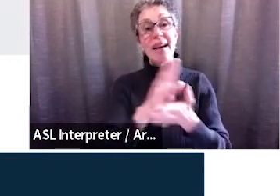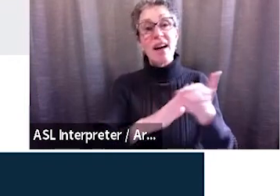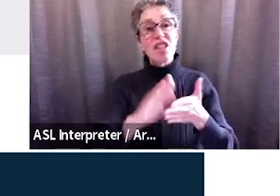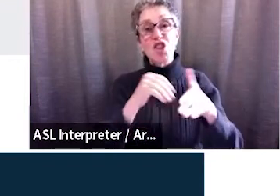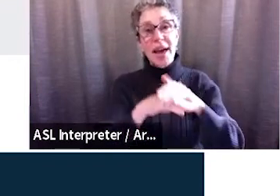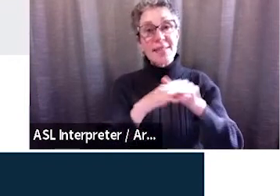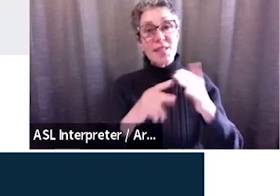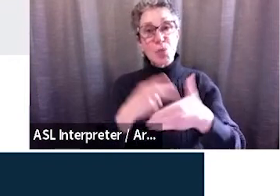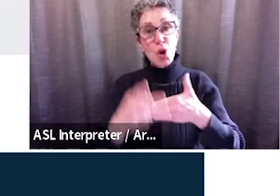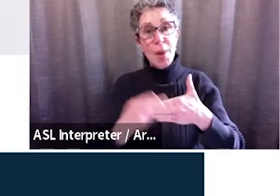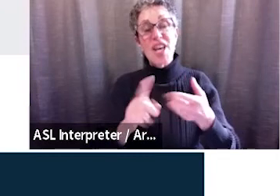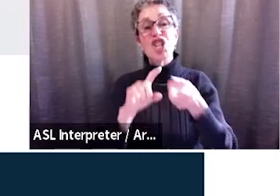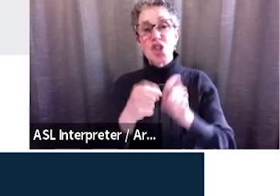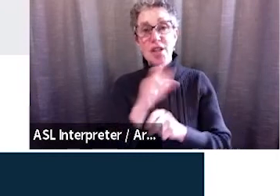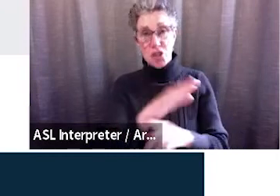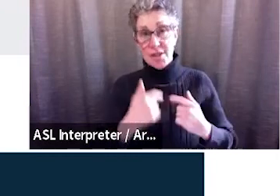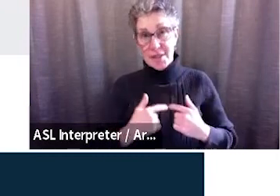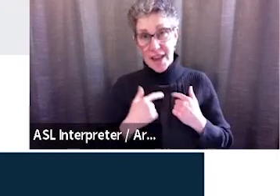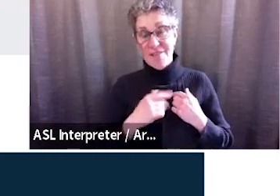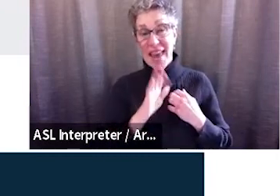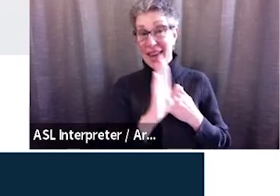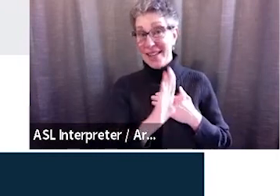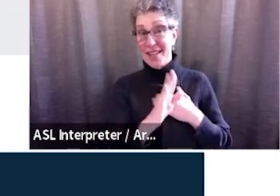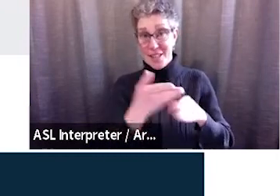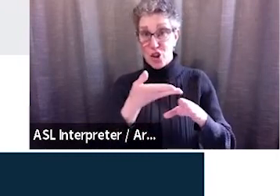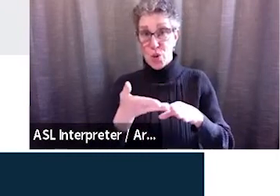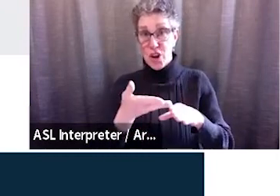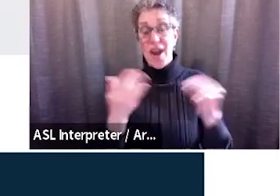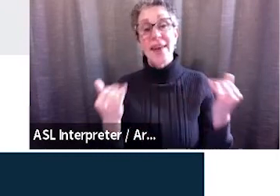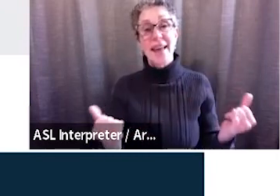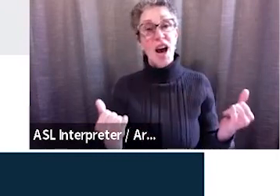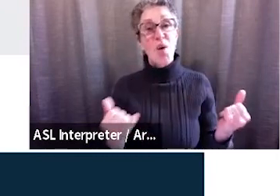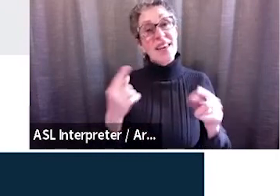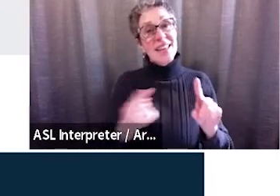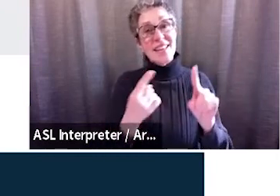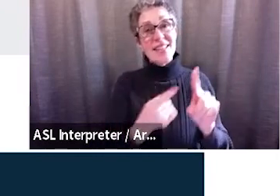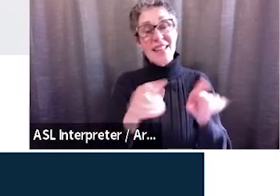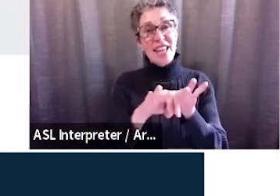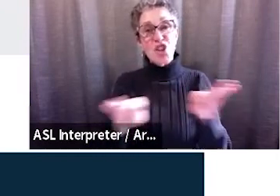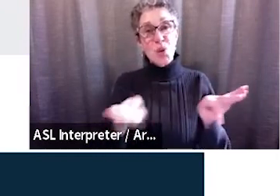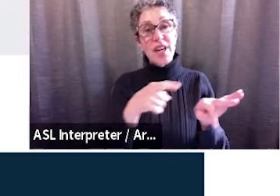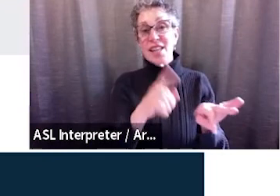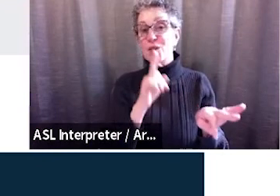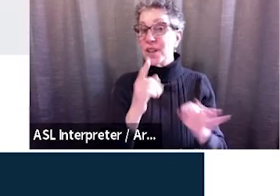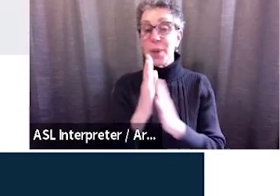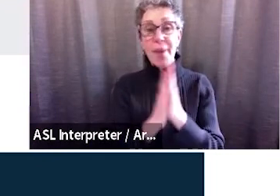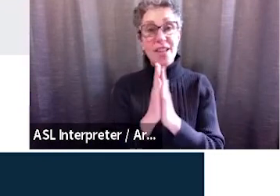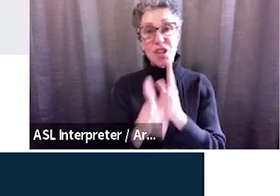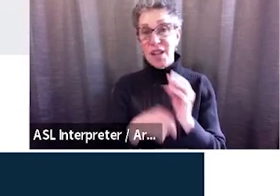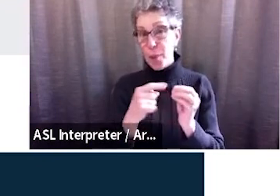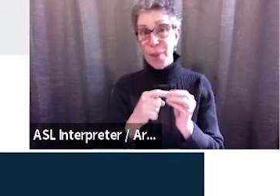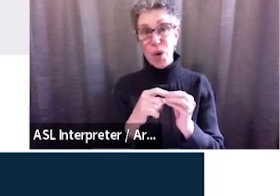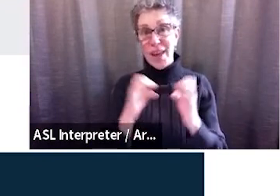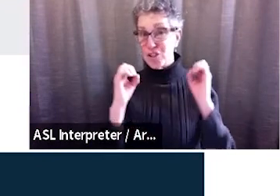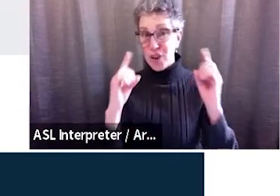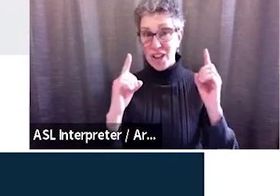his life and career trajectory. He is now seeking a degree in a field he is passionate about.